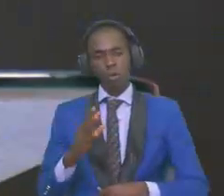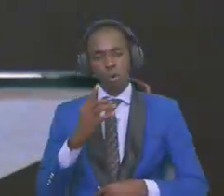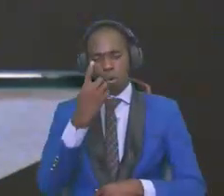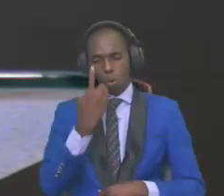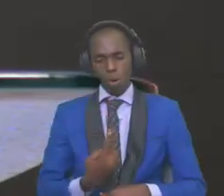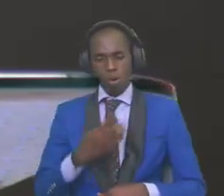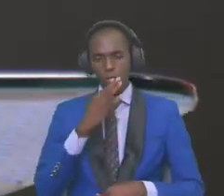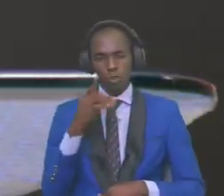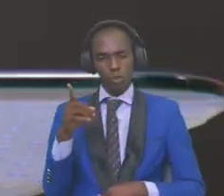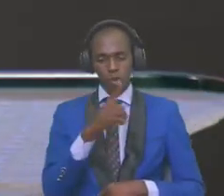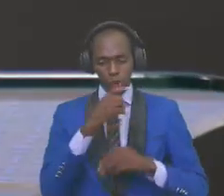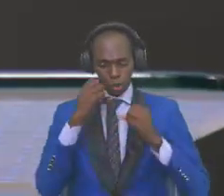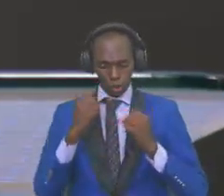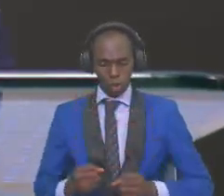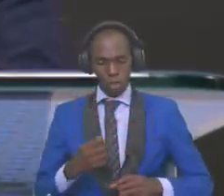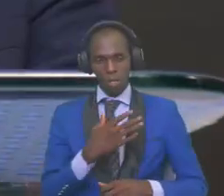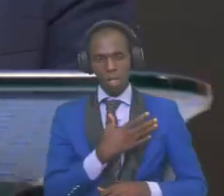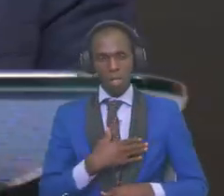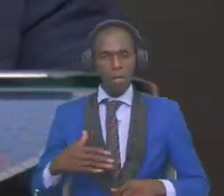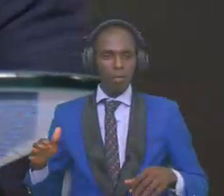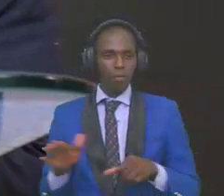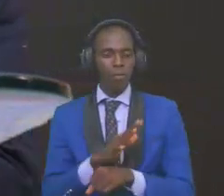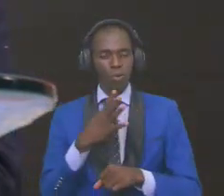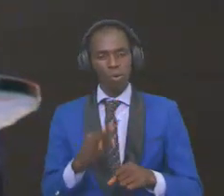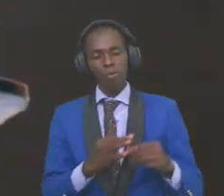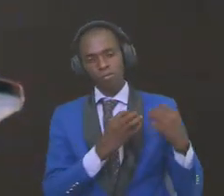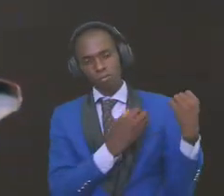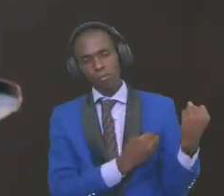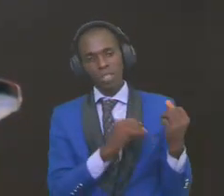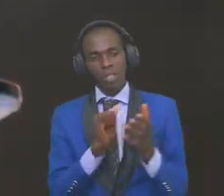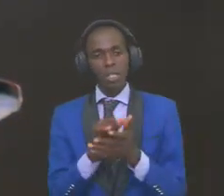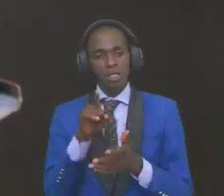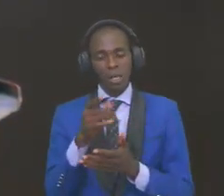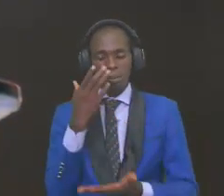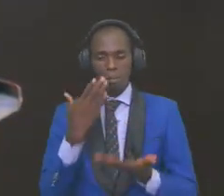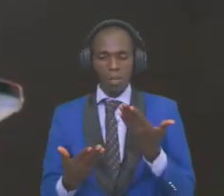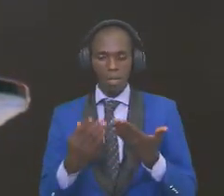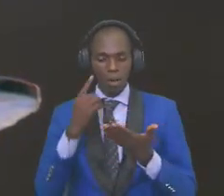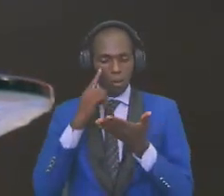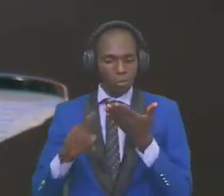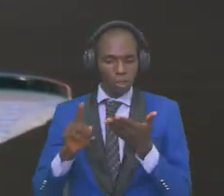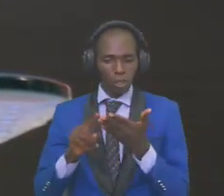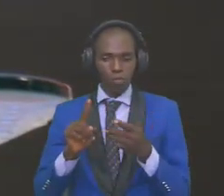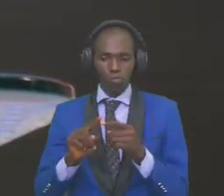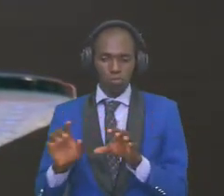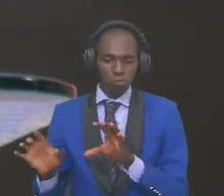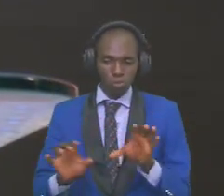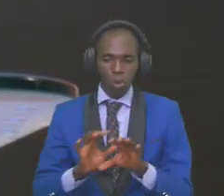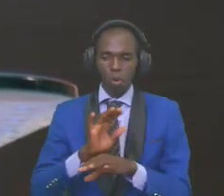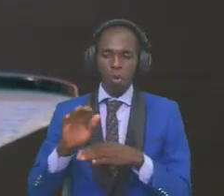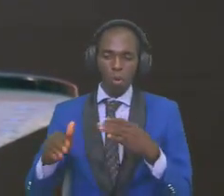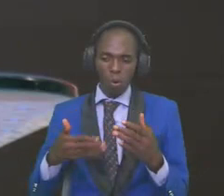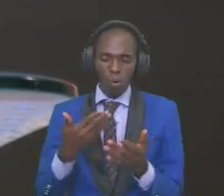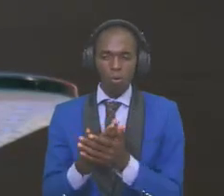and very courageous, that thou mayest observe to do according to all the